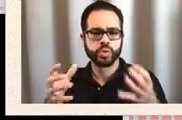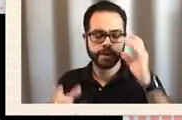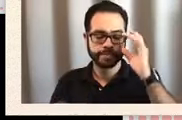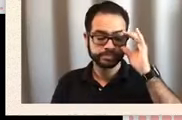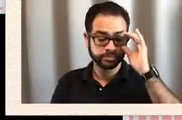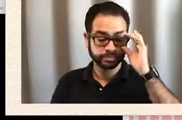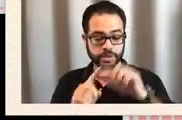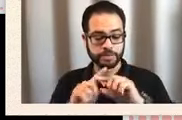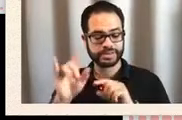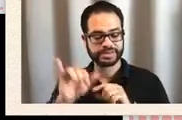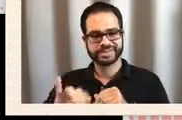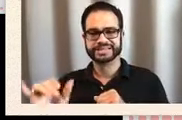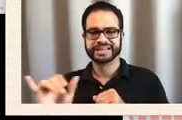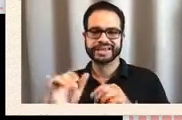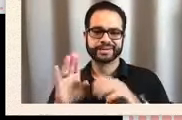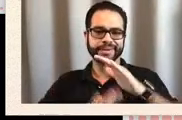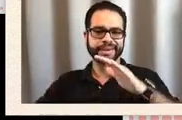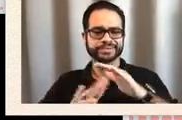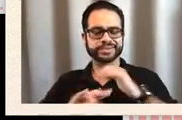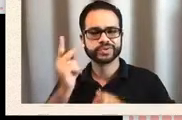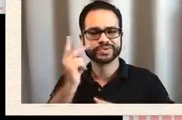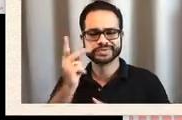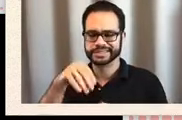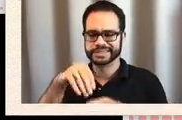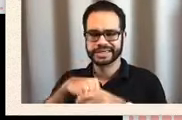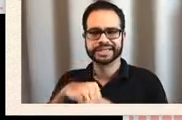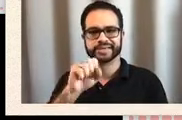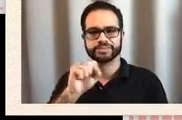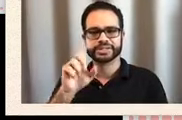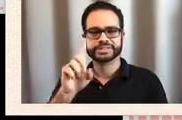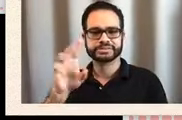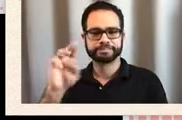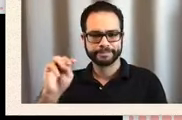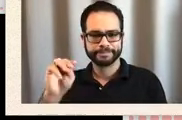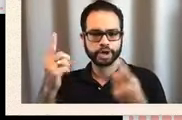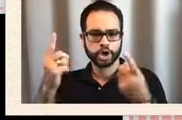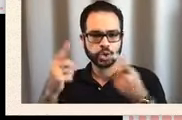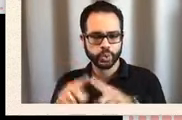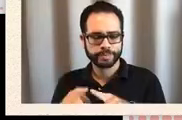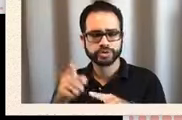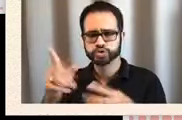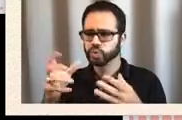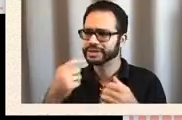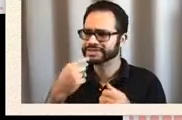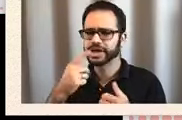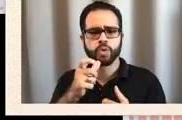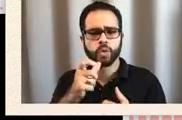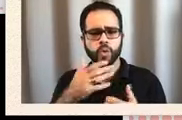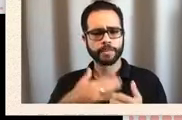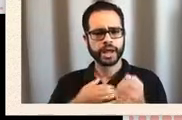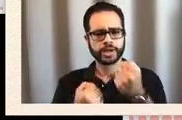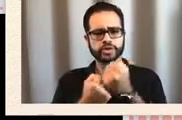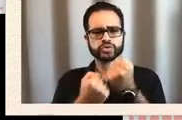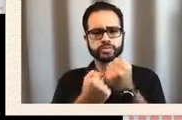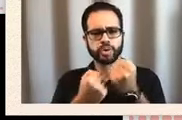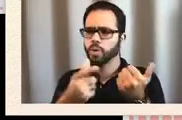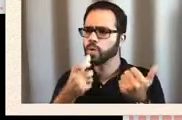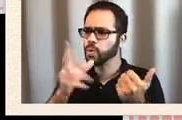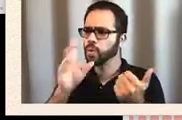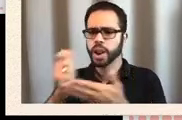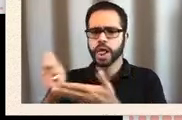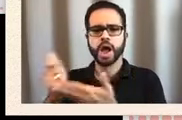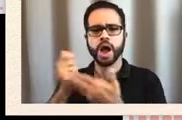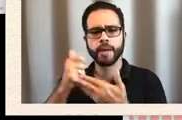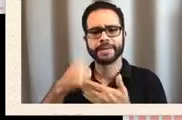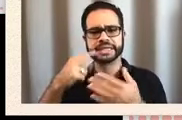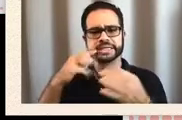where you see that in a supported decision-making agreement, you want to say, who are my supporters? Who are the people who are going to help me make decisions? How are we